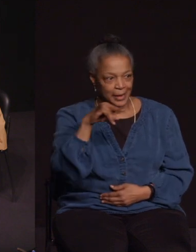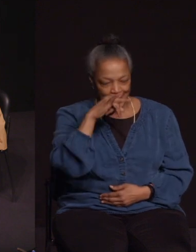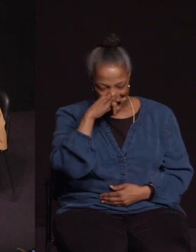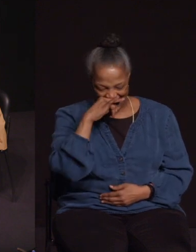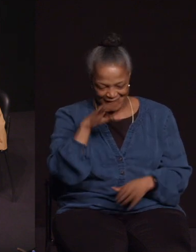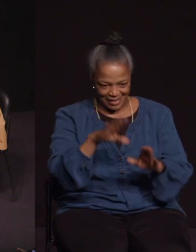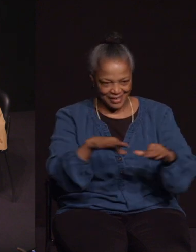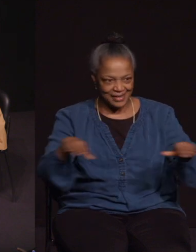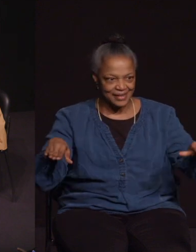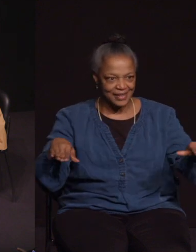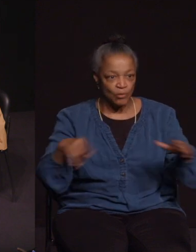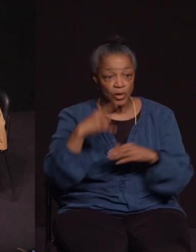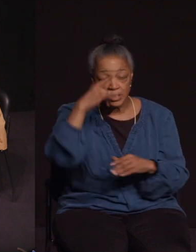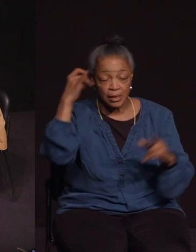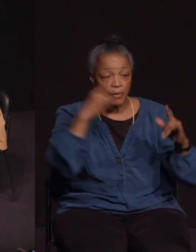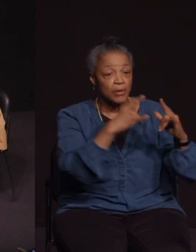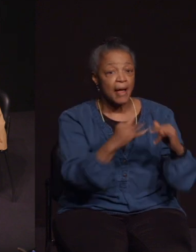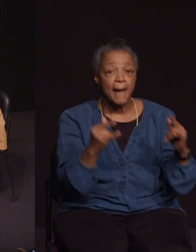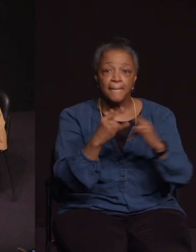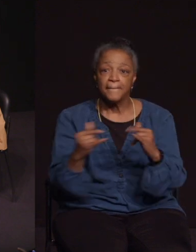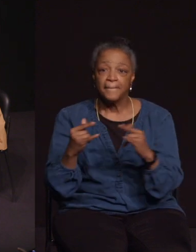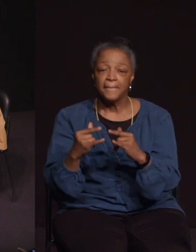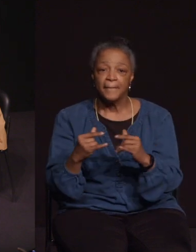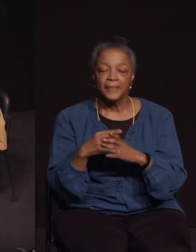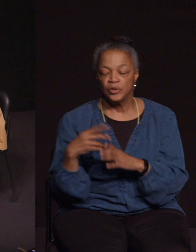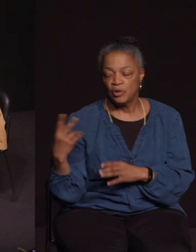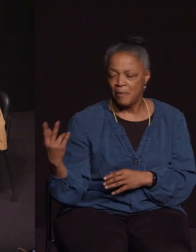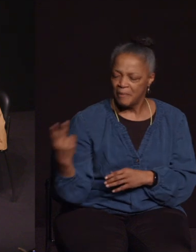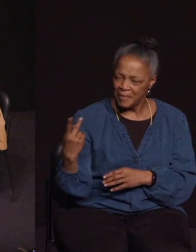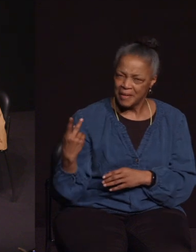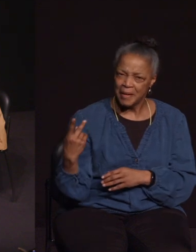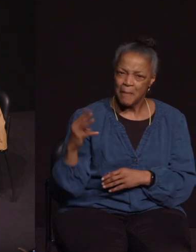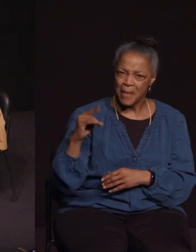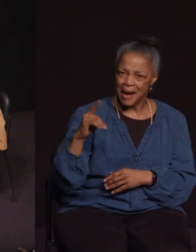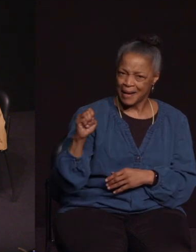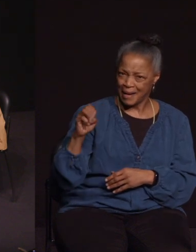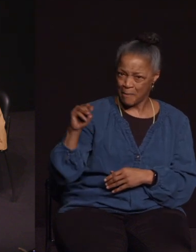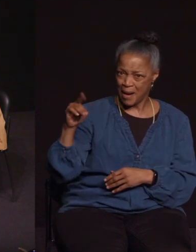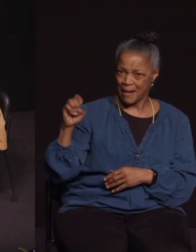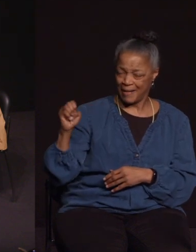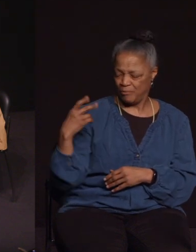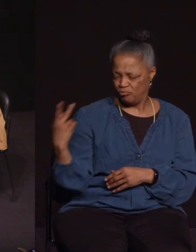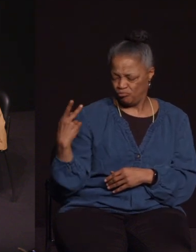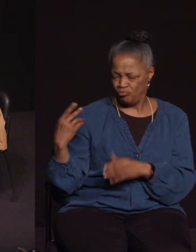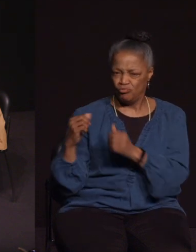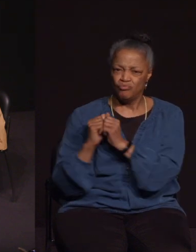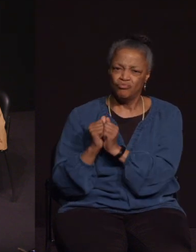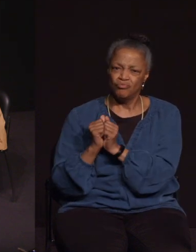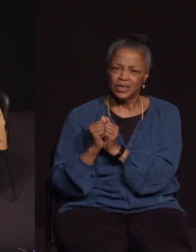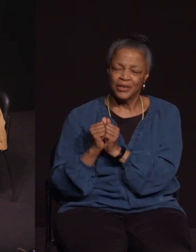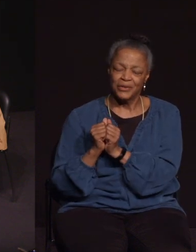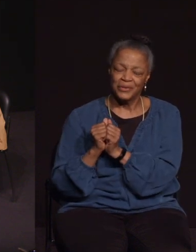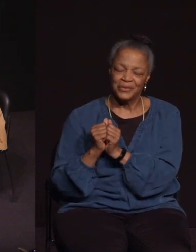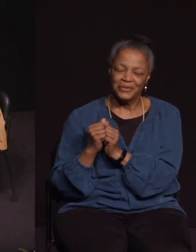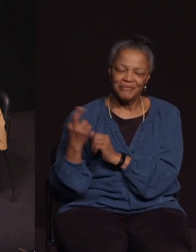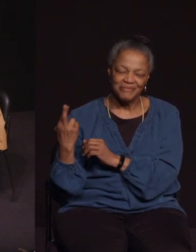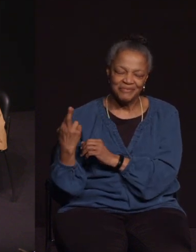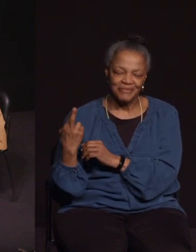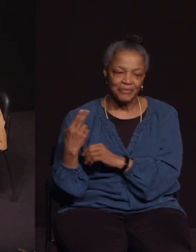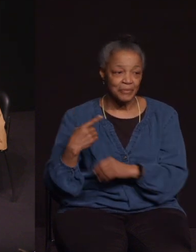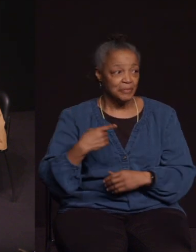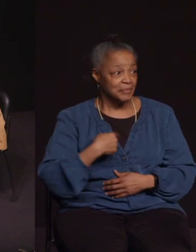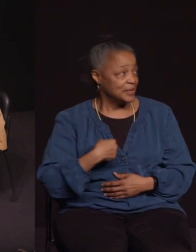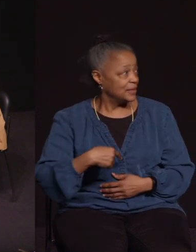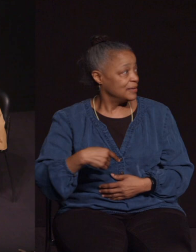in summer camp. So me and him got to, you know, just spend a lot of time together. And me and Mike,